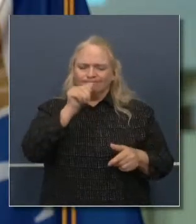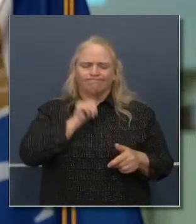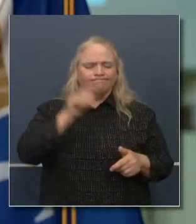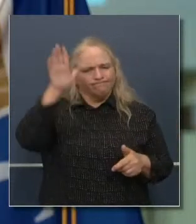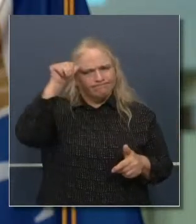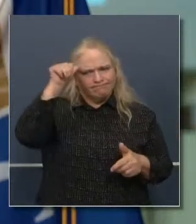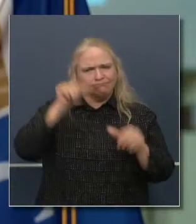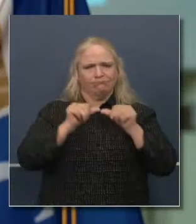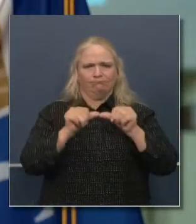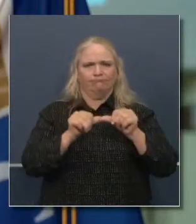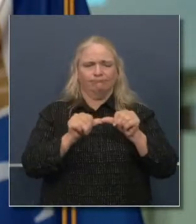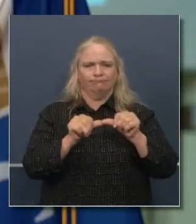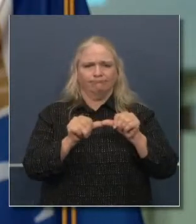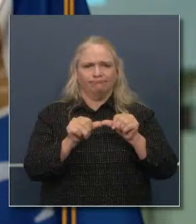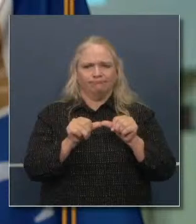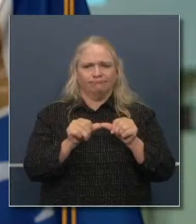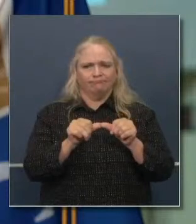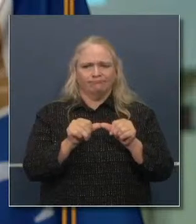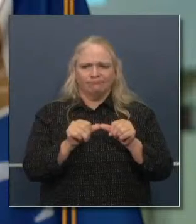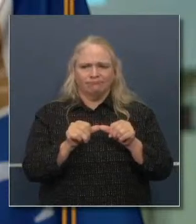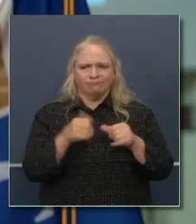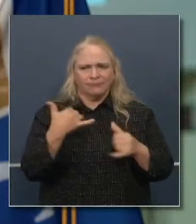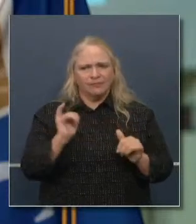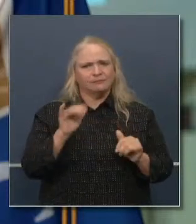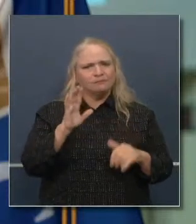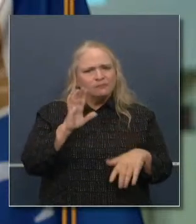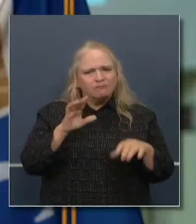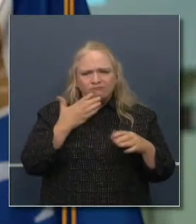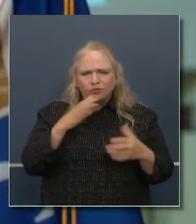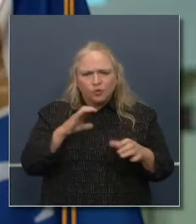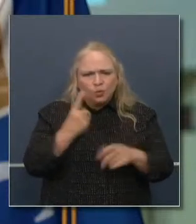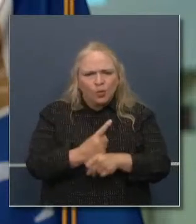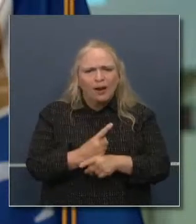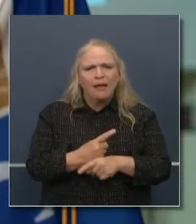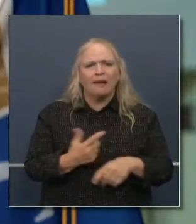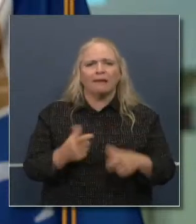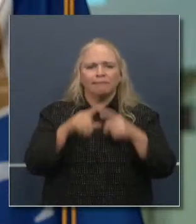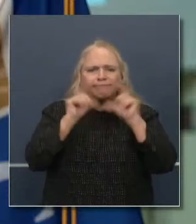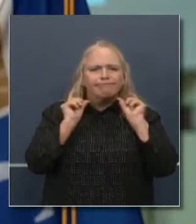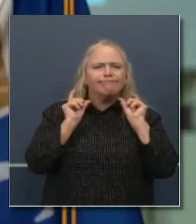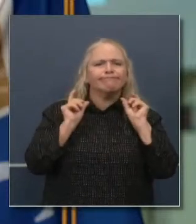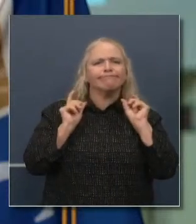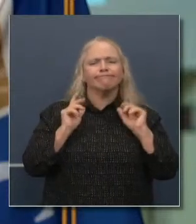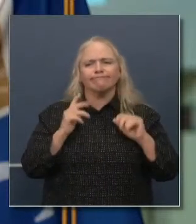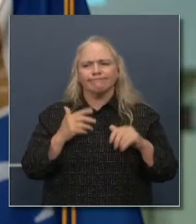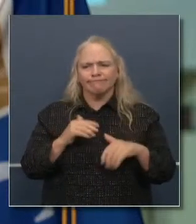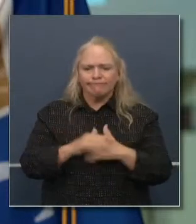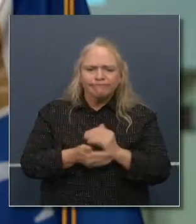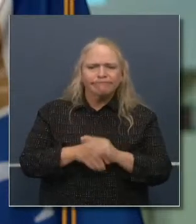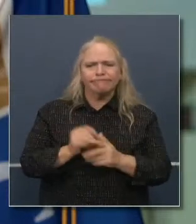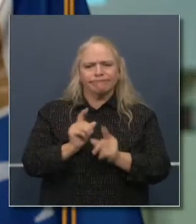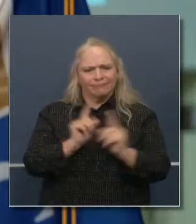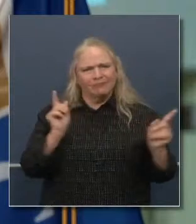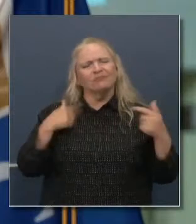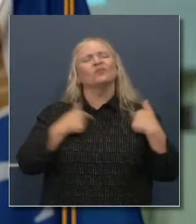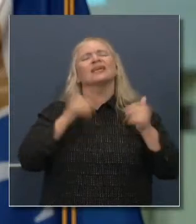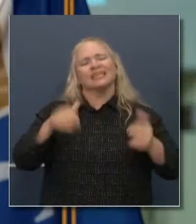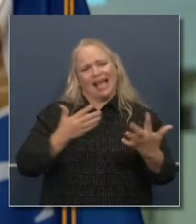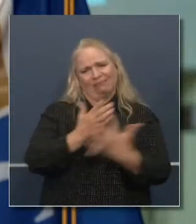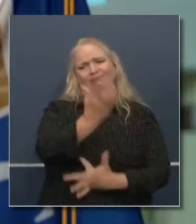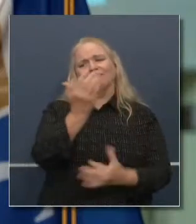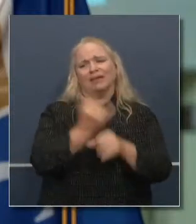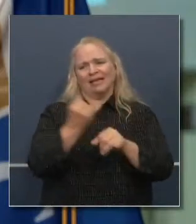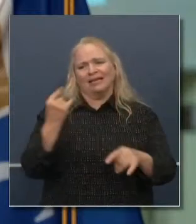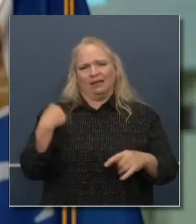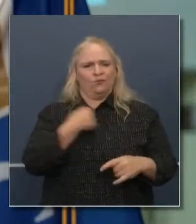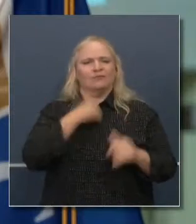do the good work we've done as a state over an extended period of time so we can work through this, get to the other side more resilient, more